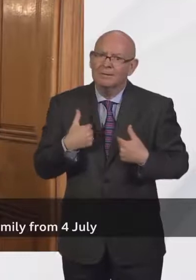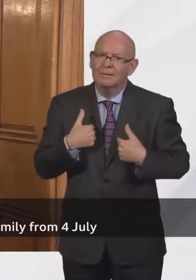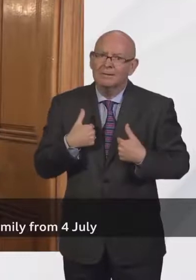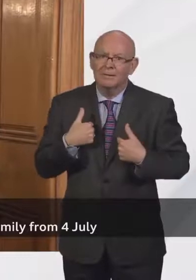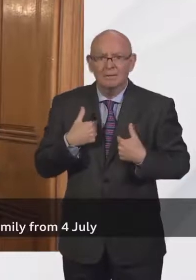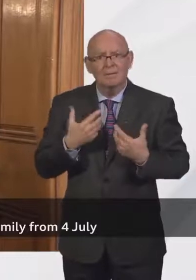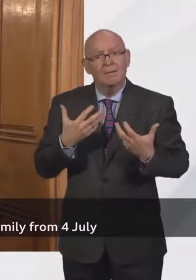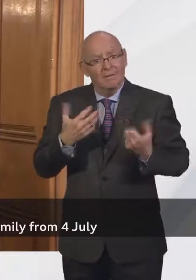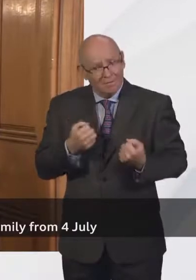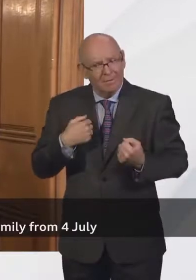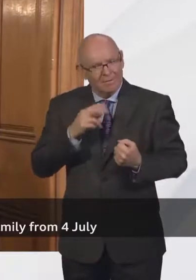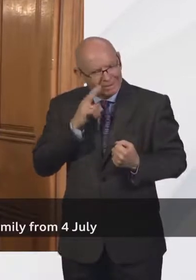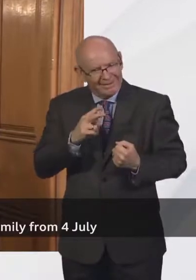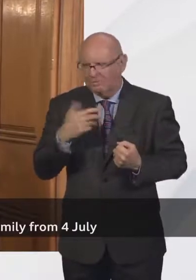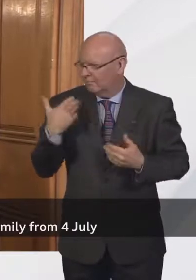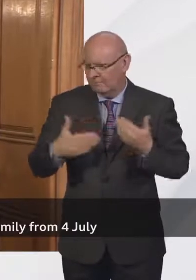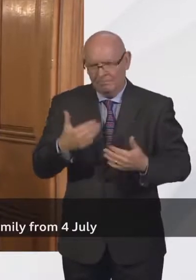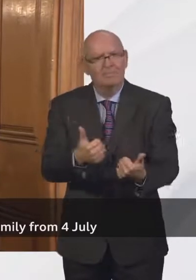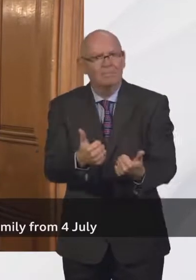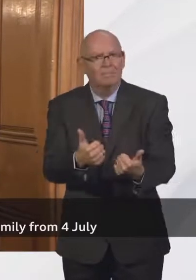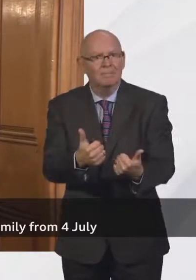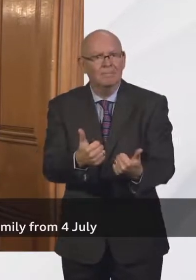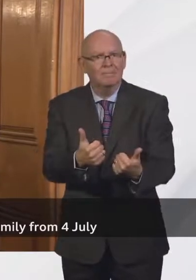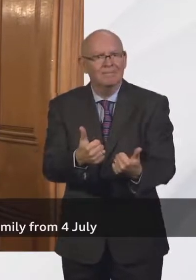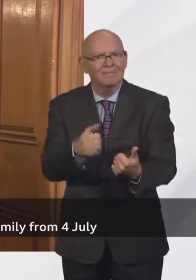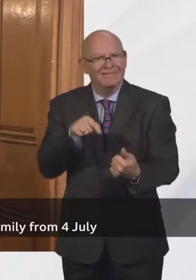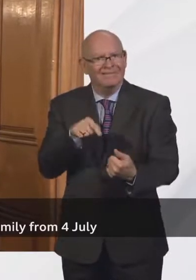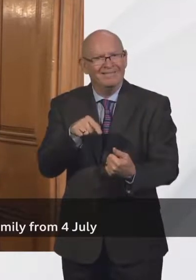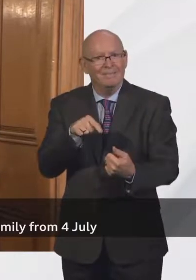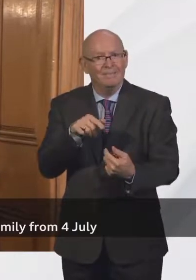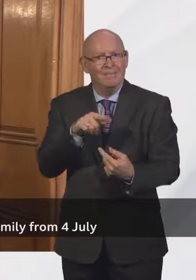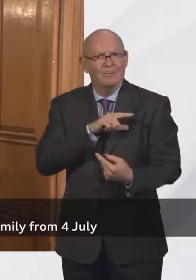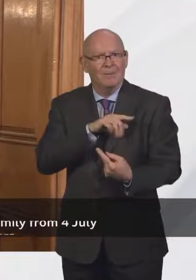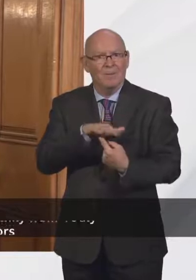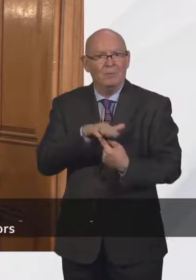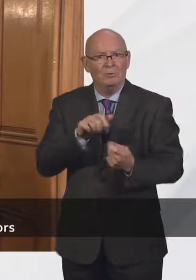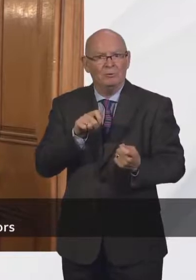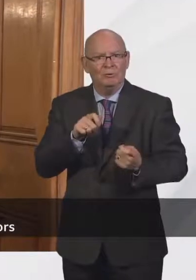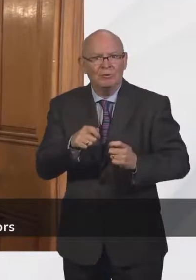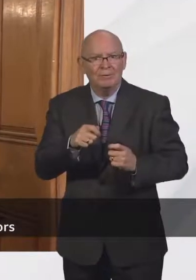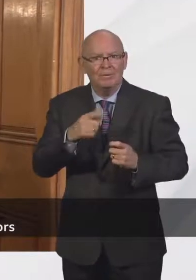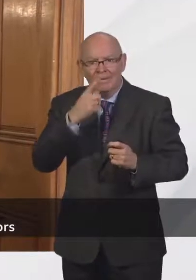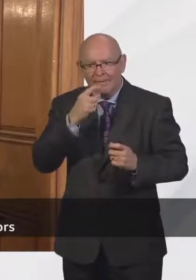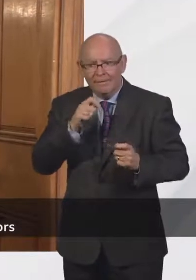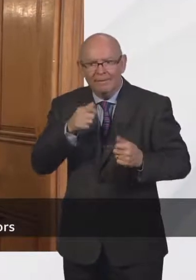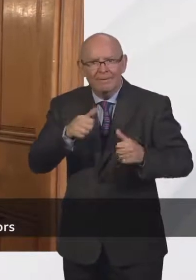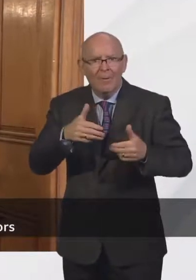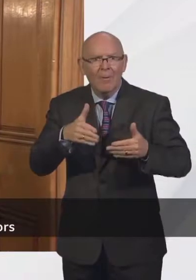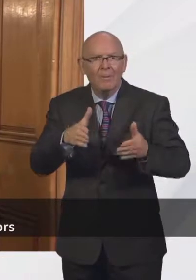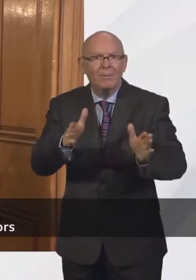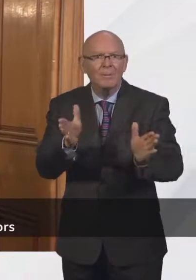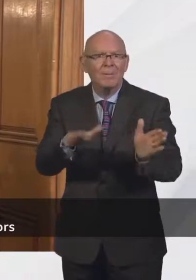be cautious. And you'll have heard all the things that we've said about maintaining social distancing, all